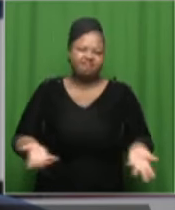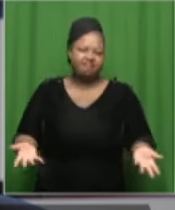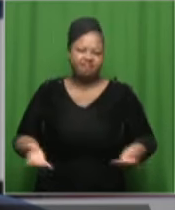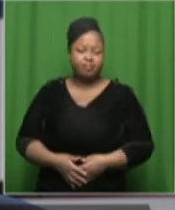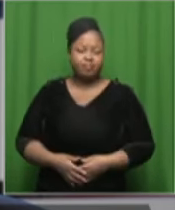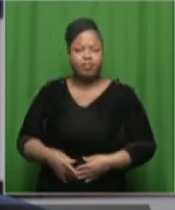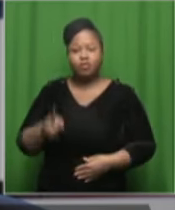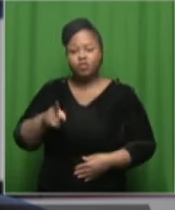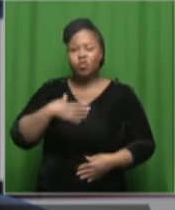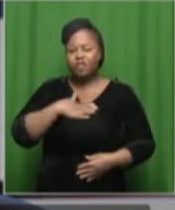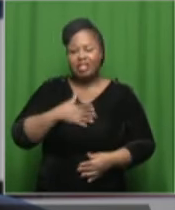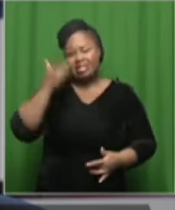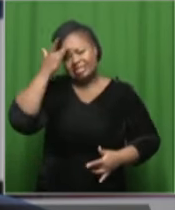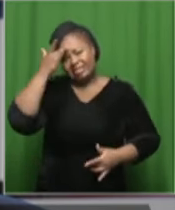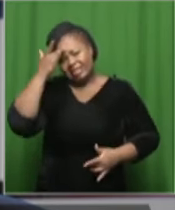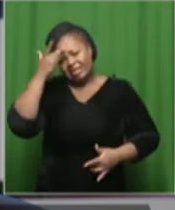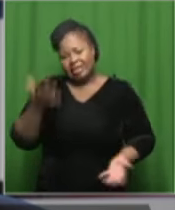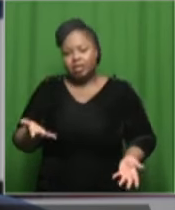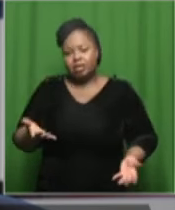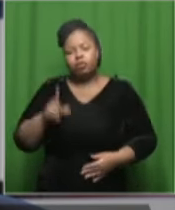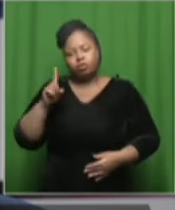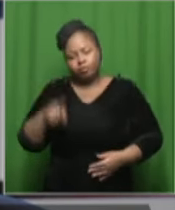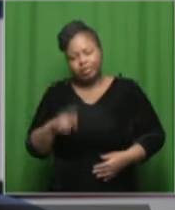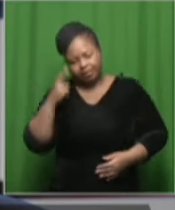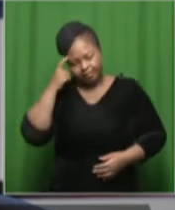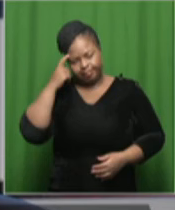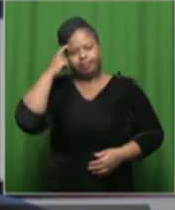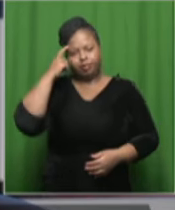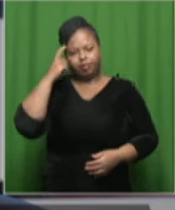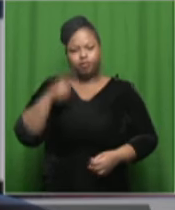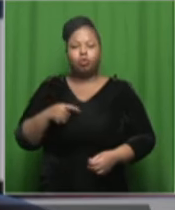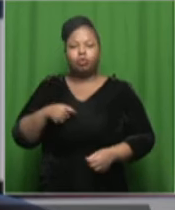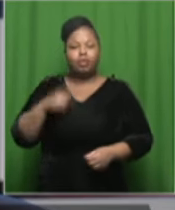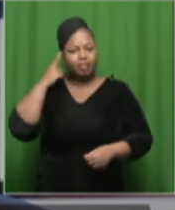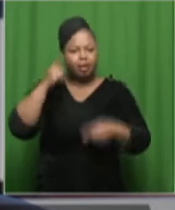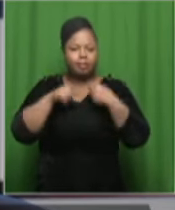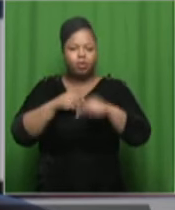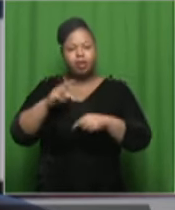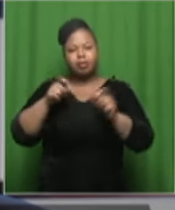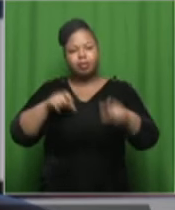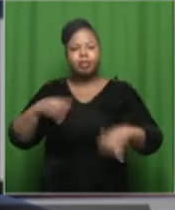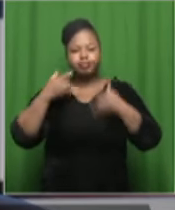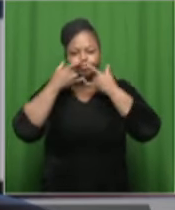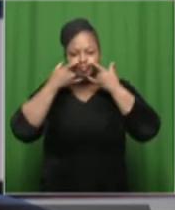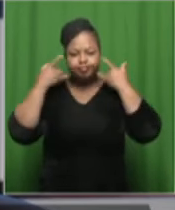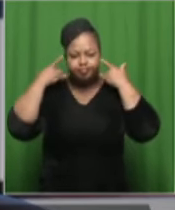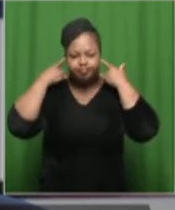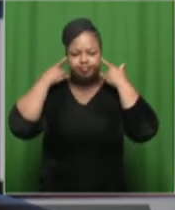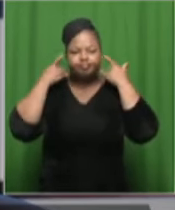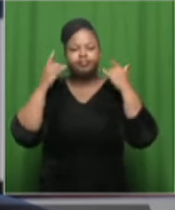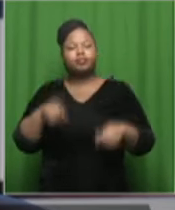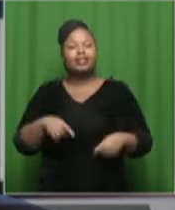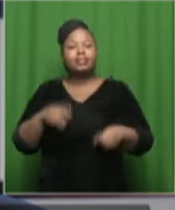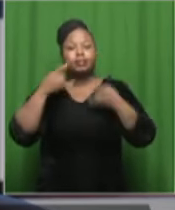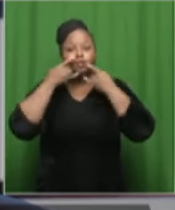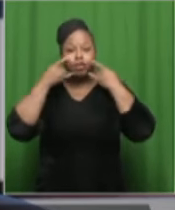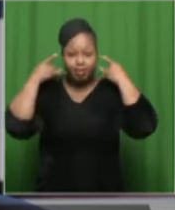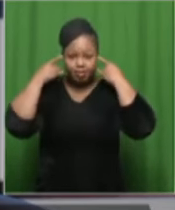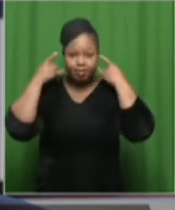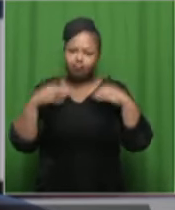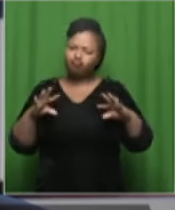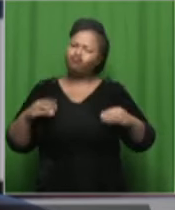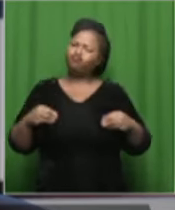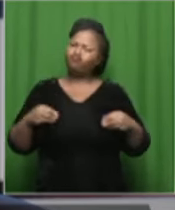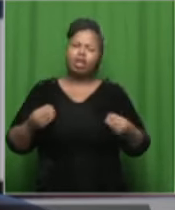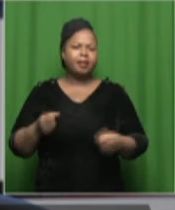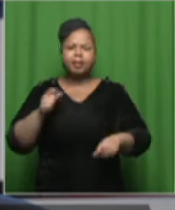If you are feeling unwell, be considerate of those around you. Wear a face mask again. Face masks are now acceptable